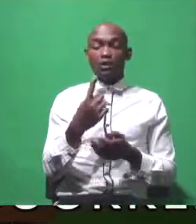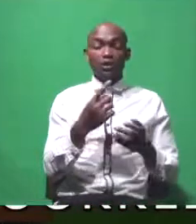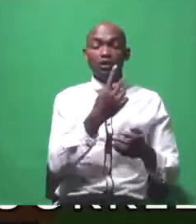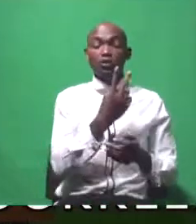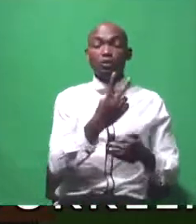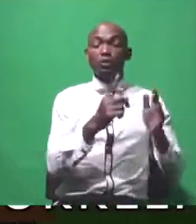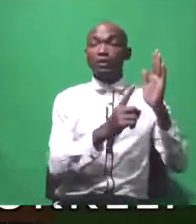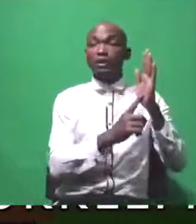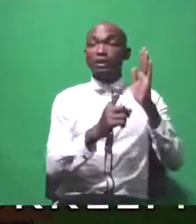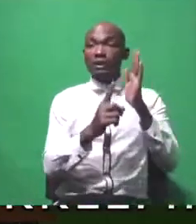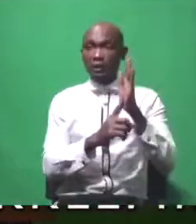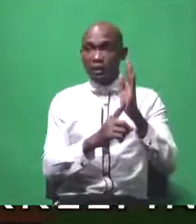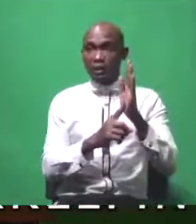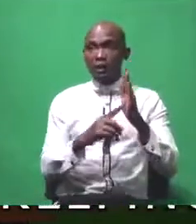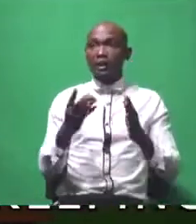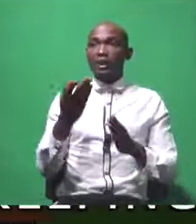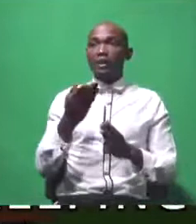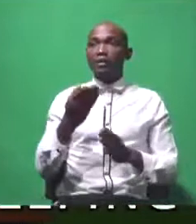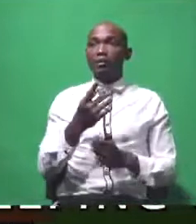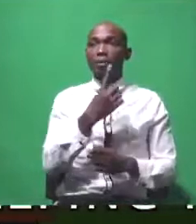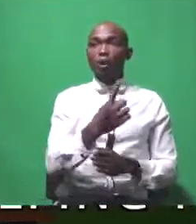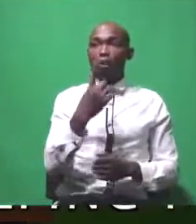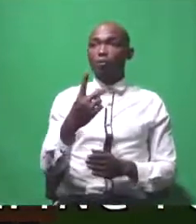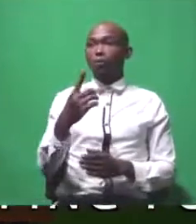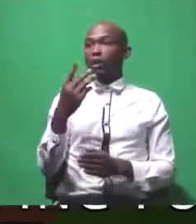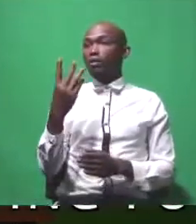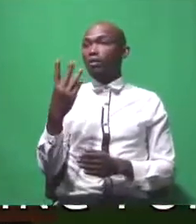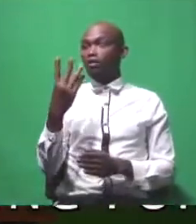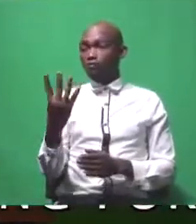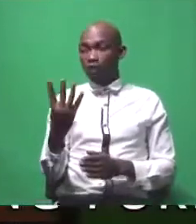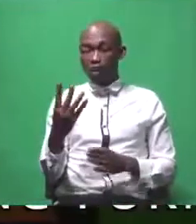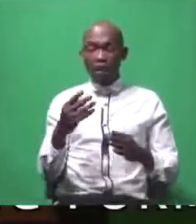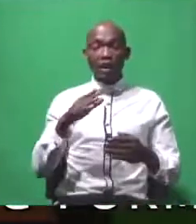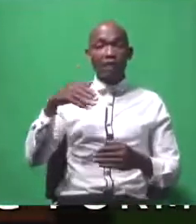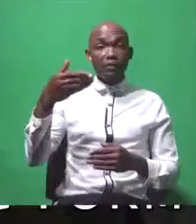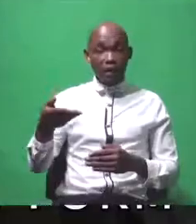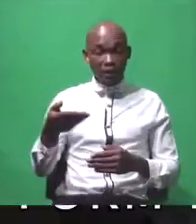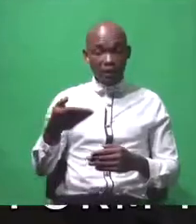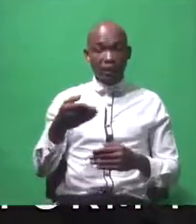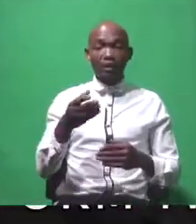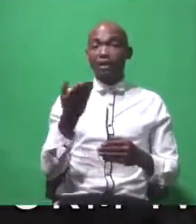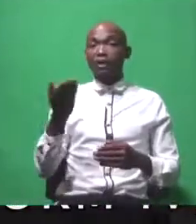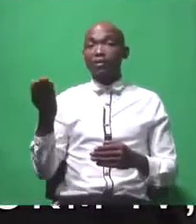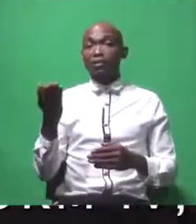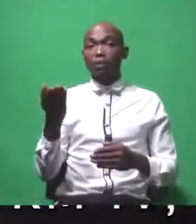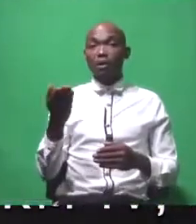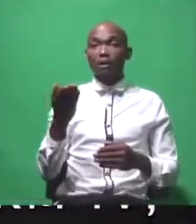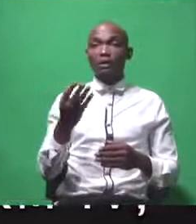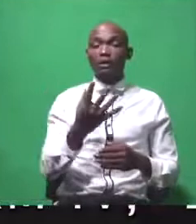266, another one is 114, and another one is